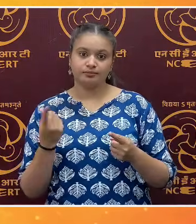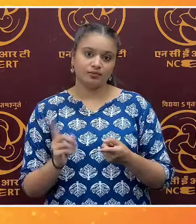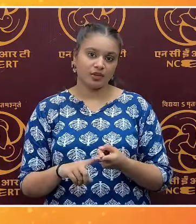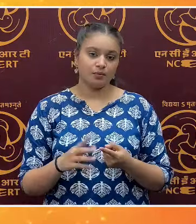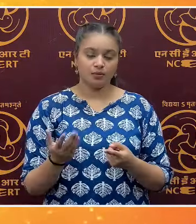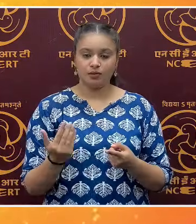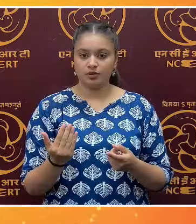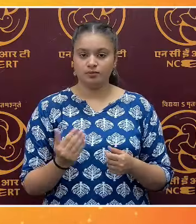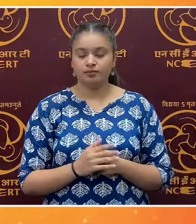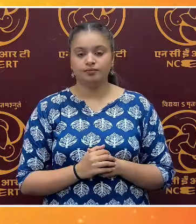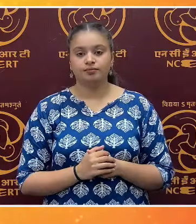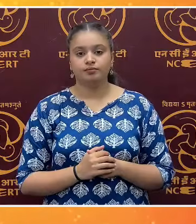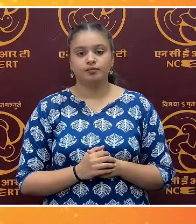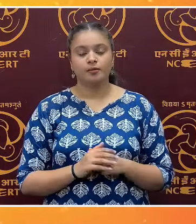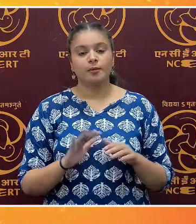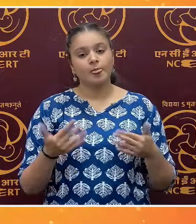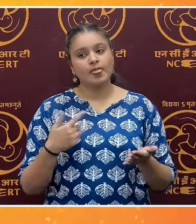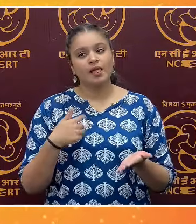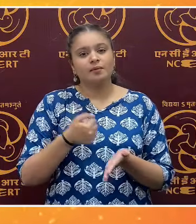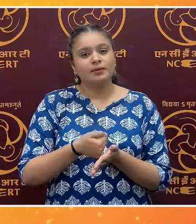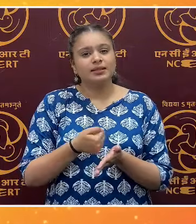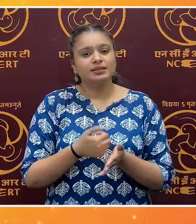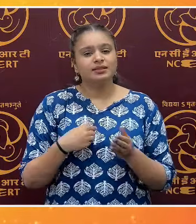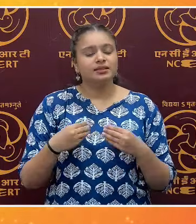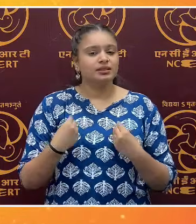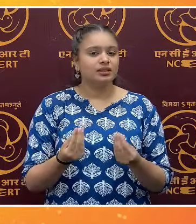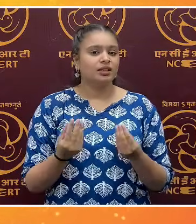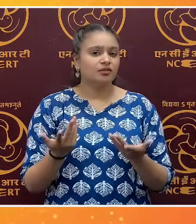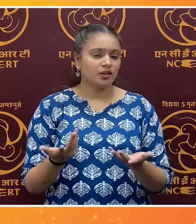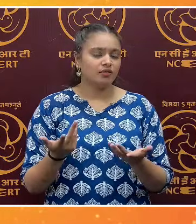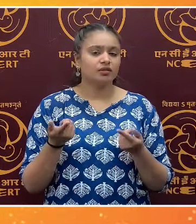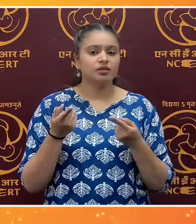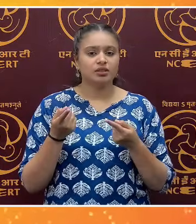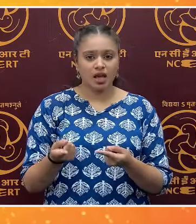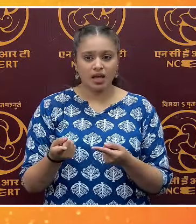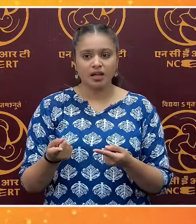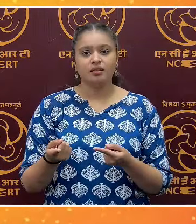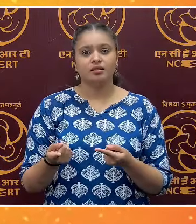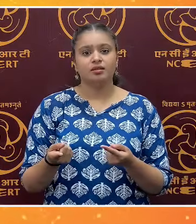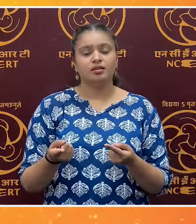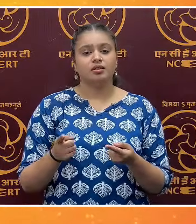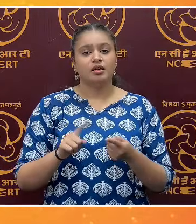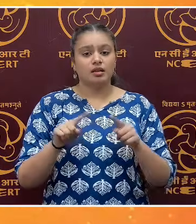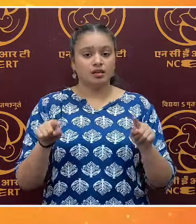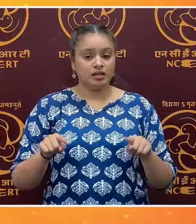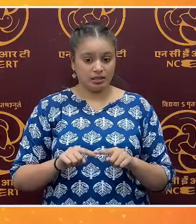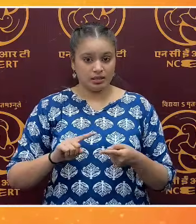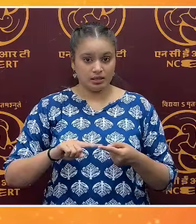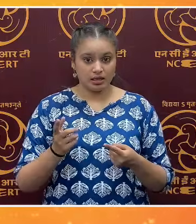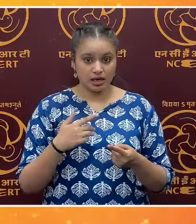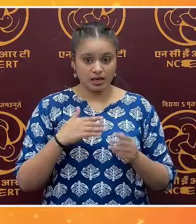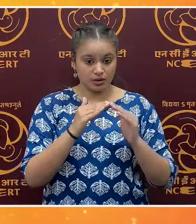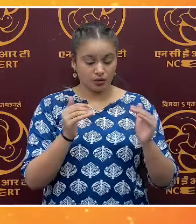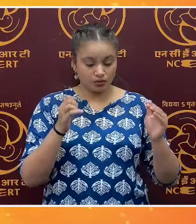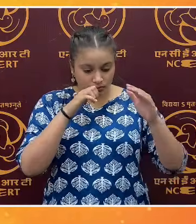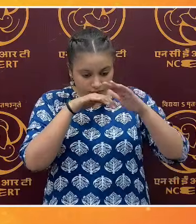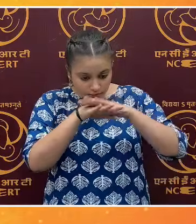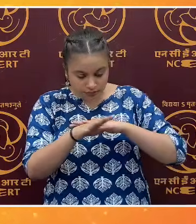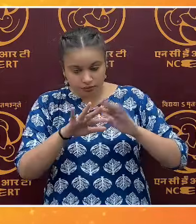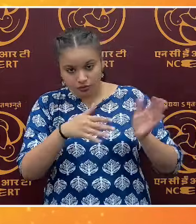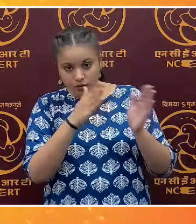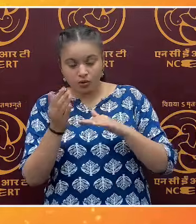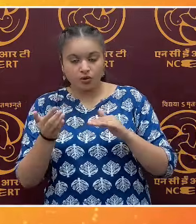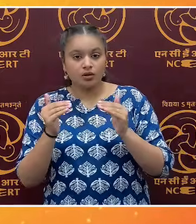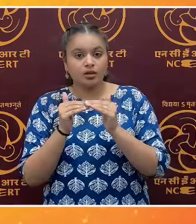place. So basically we gives the current entirely passes through our home and goes back through the neutral